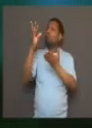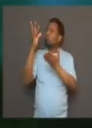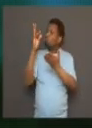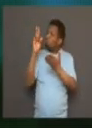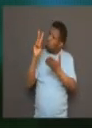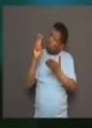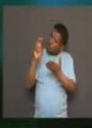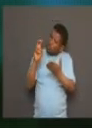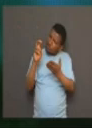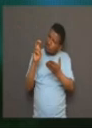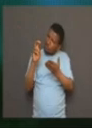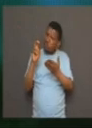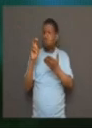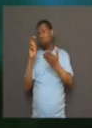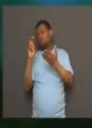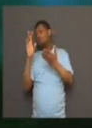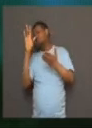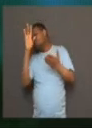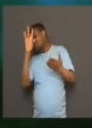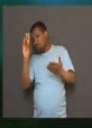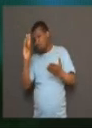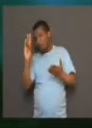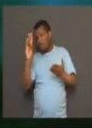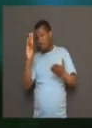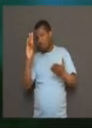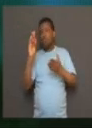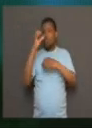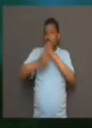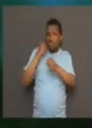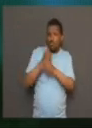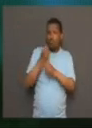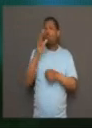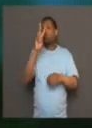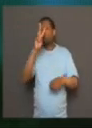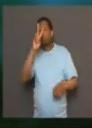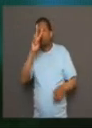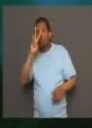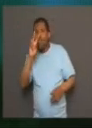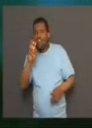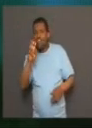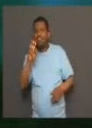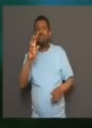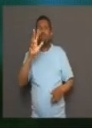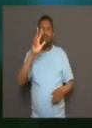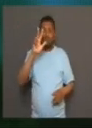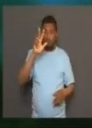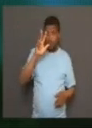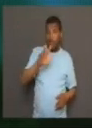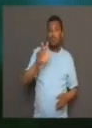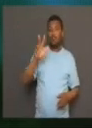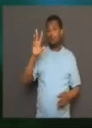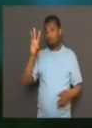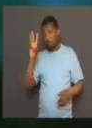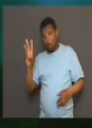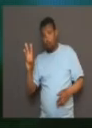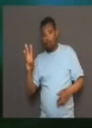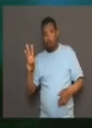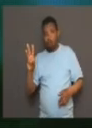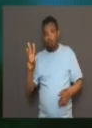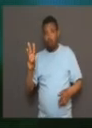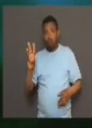years, or by 2036. Did you get the same answer,